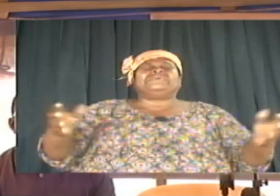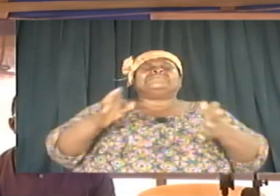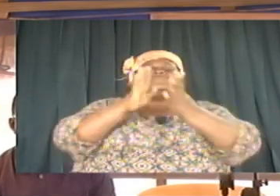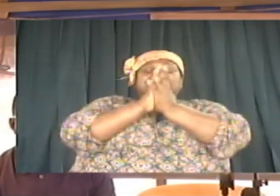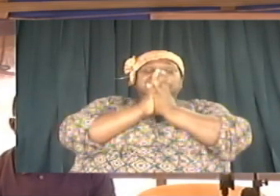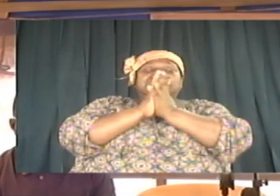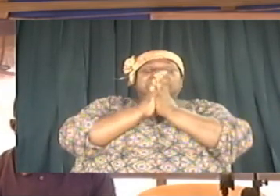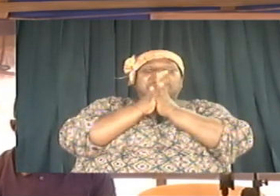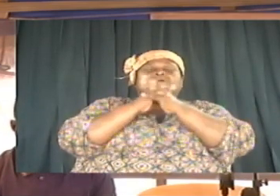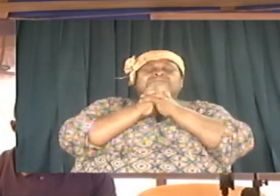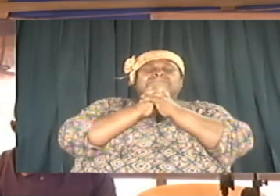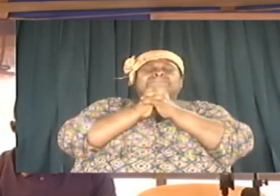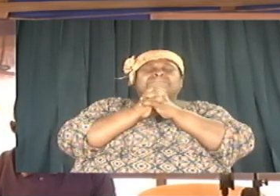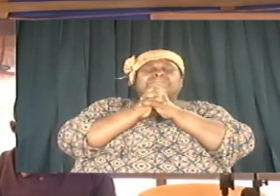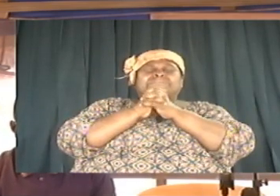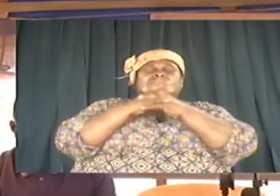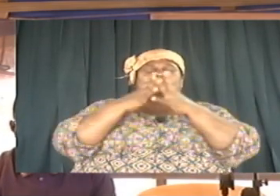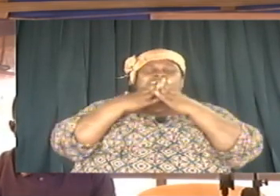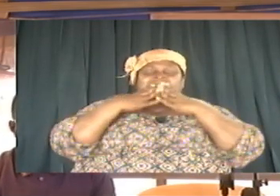Hallelujah.